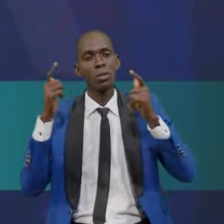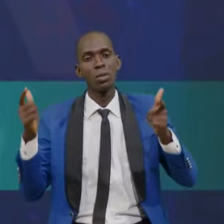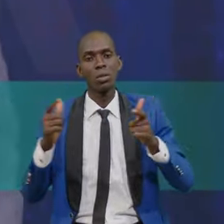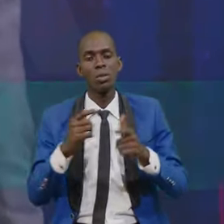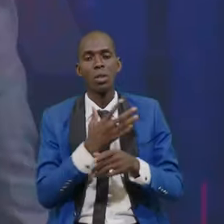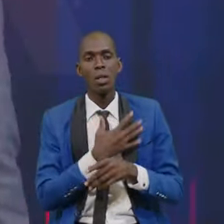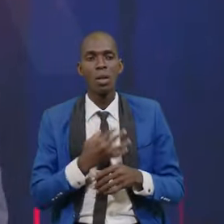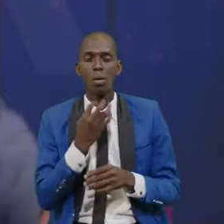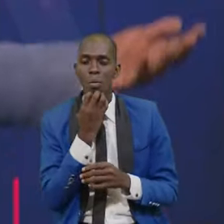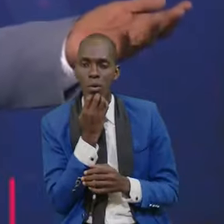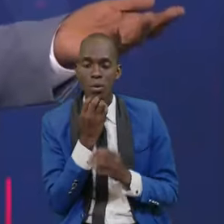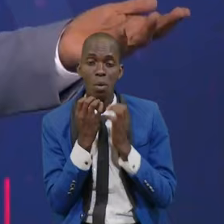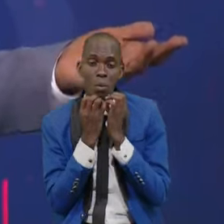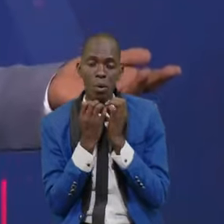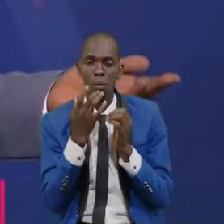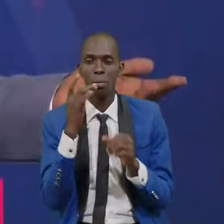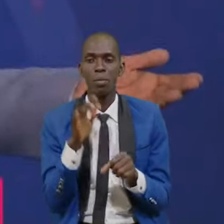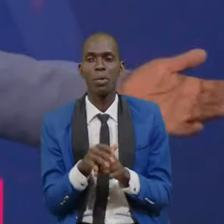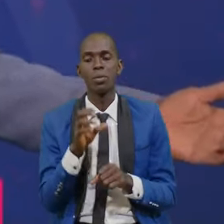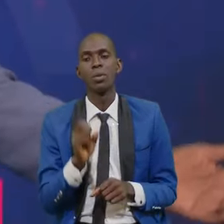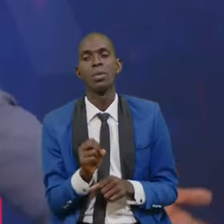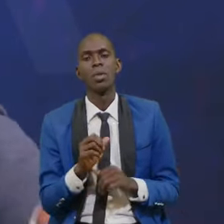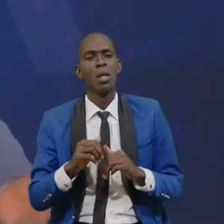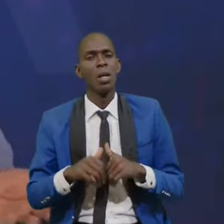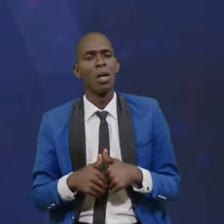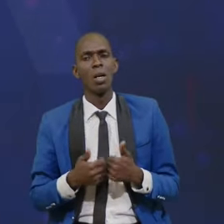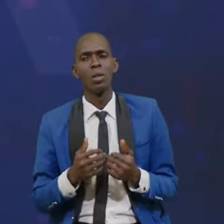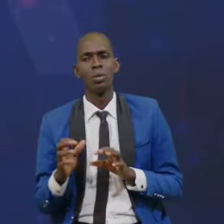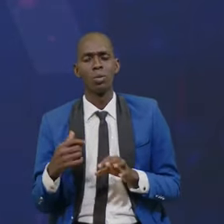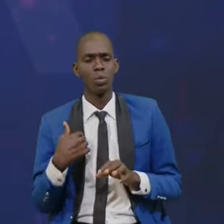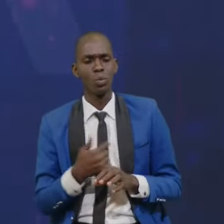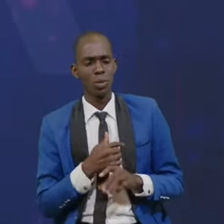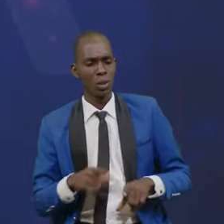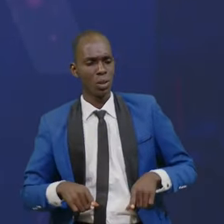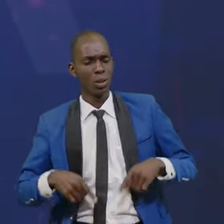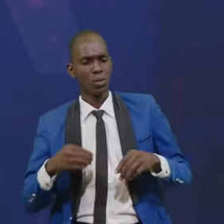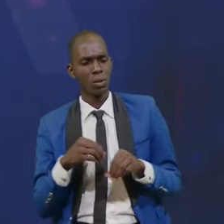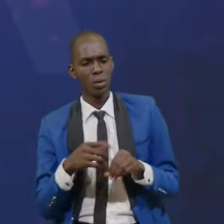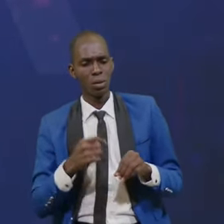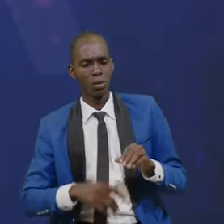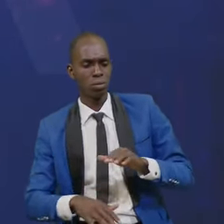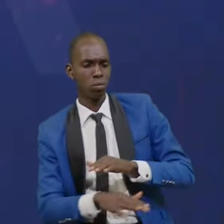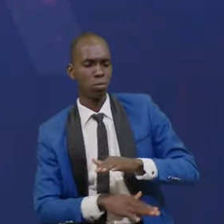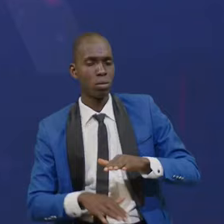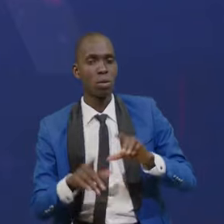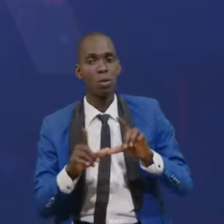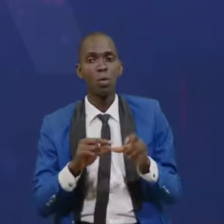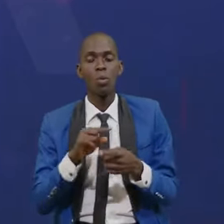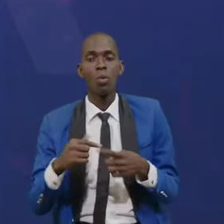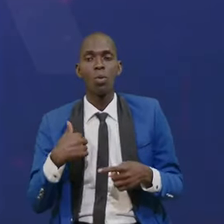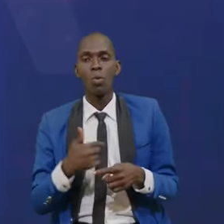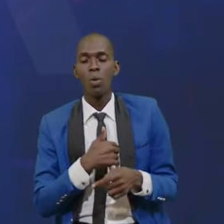precious promises. How do we live, low-level life when we have exceedingly great